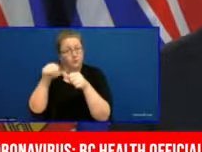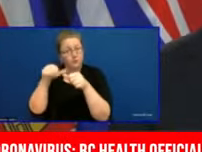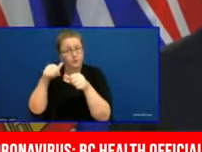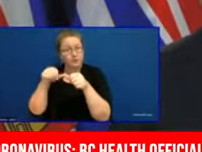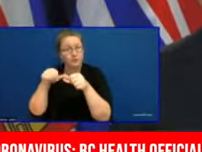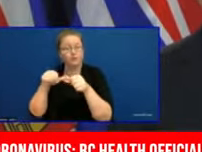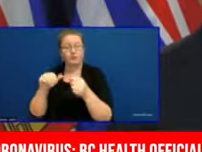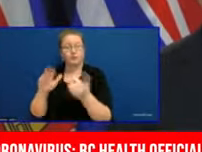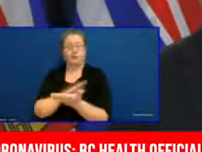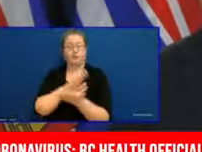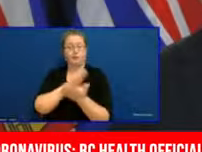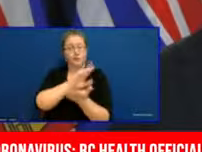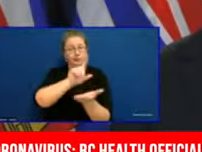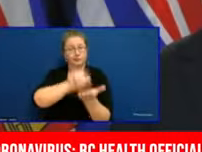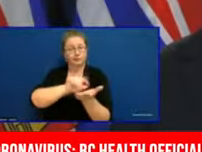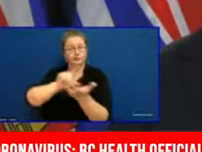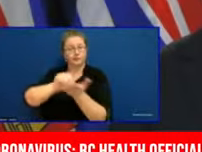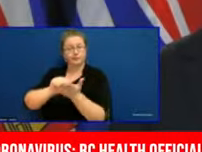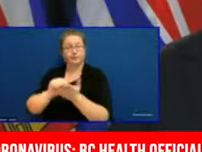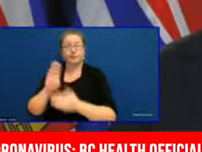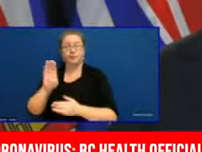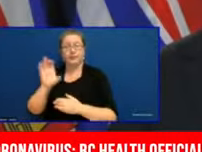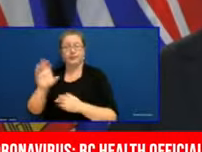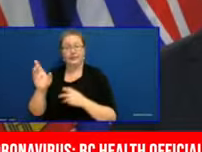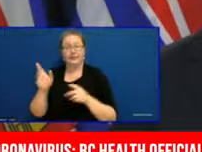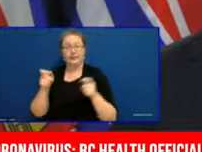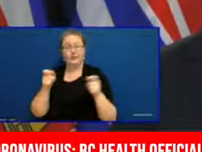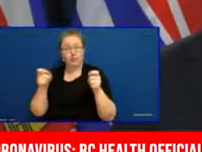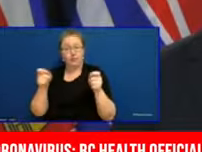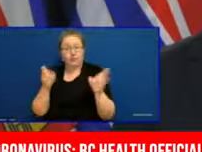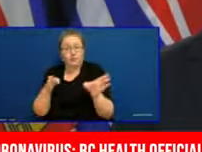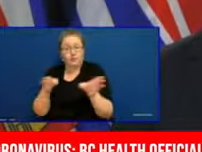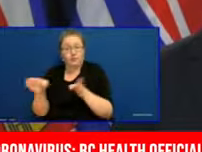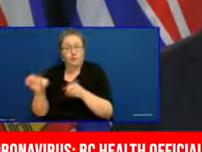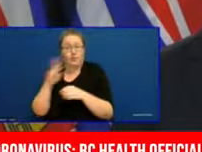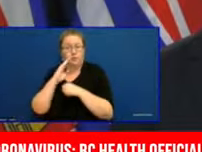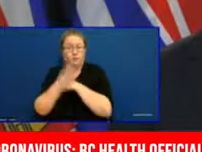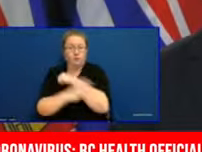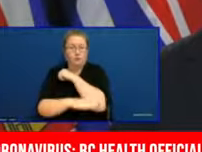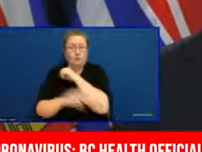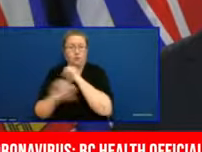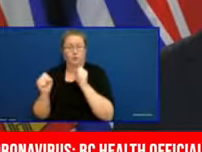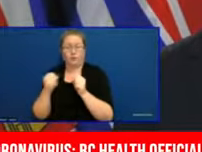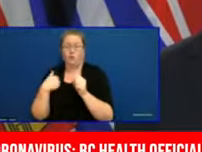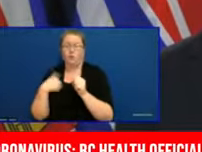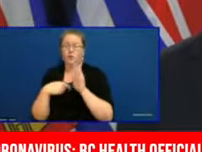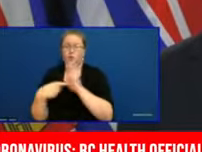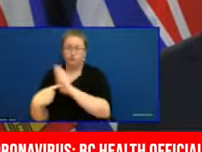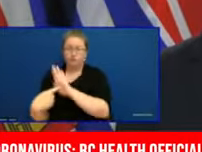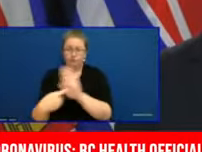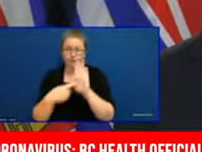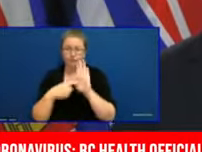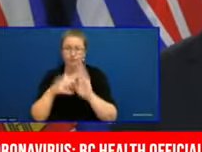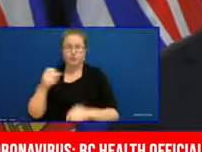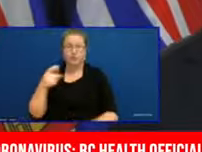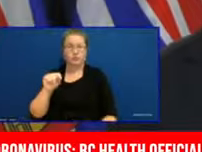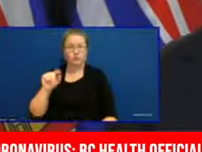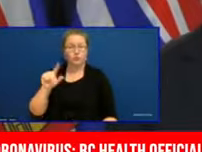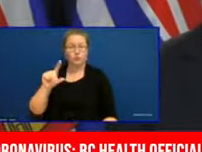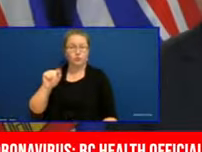that document, BC Health Sector Plan for Fall-Winter 2021 for the management of COVID-19, which we presented in